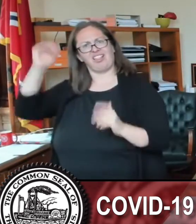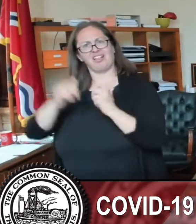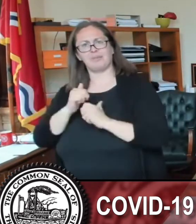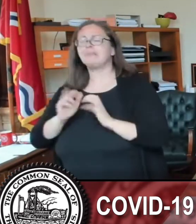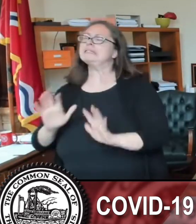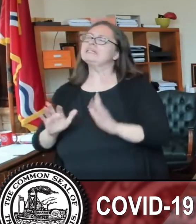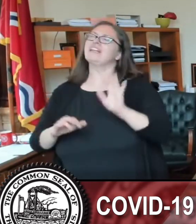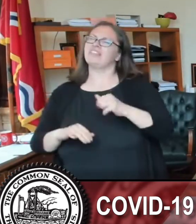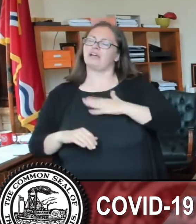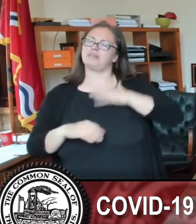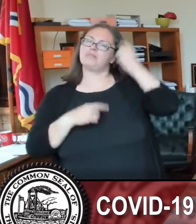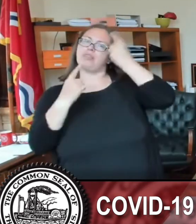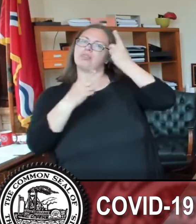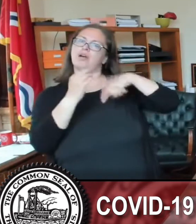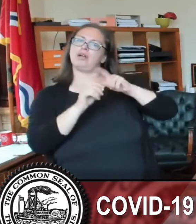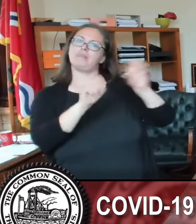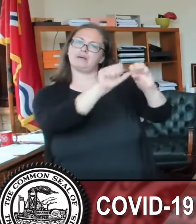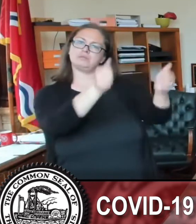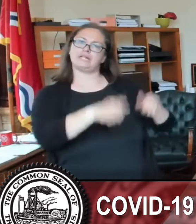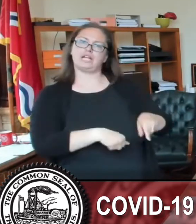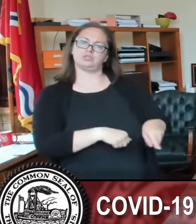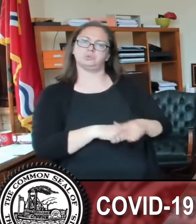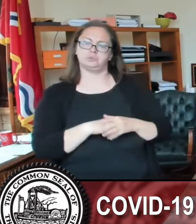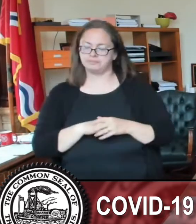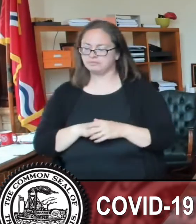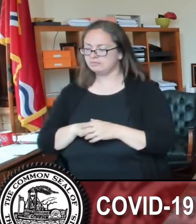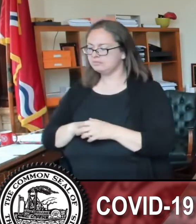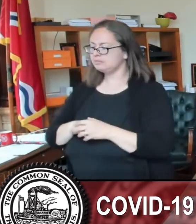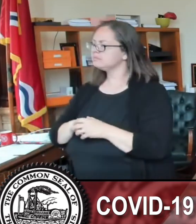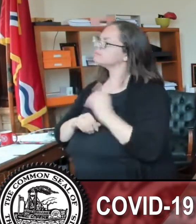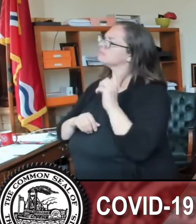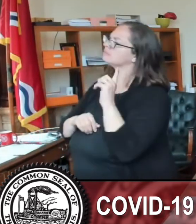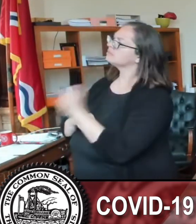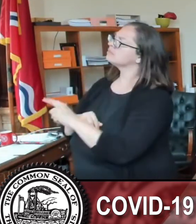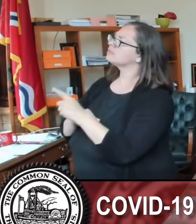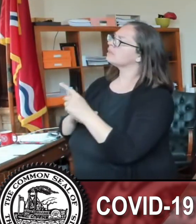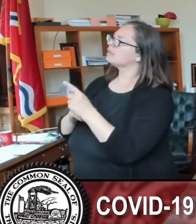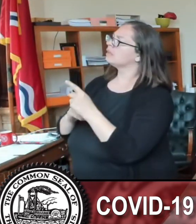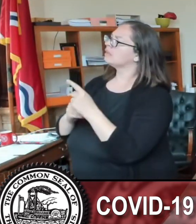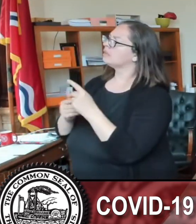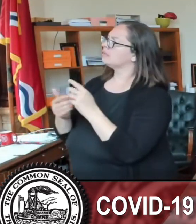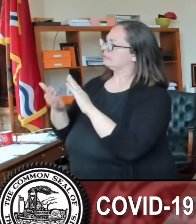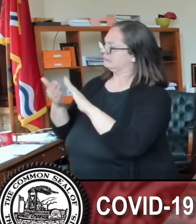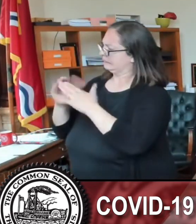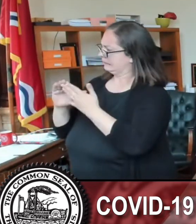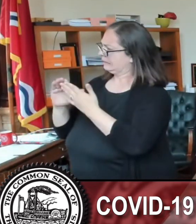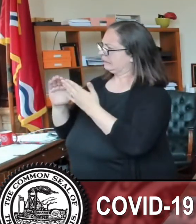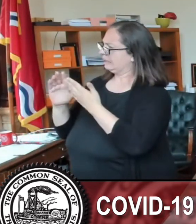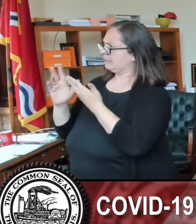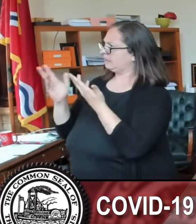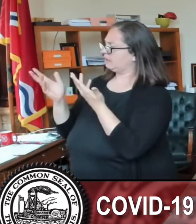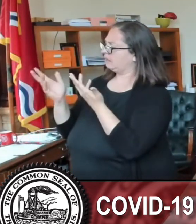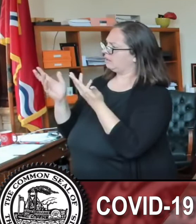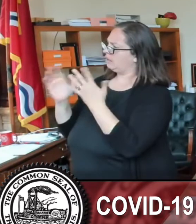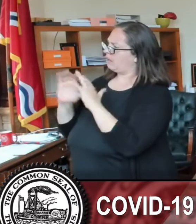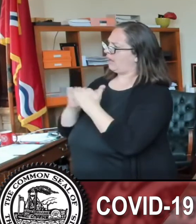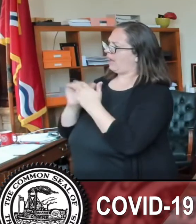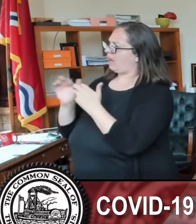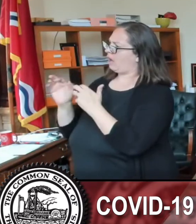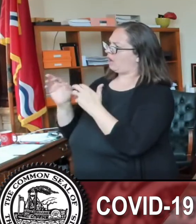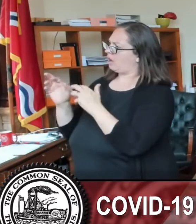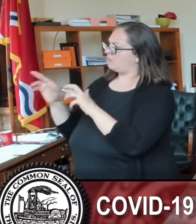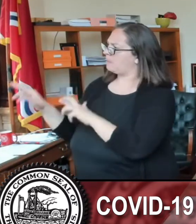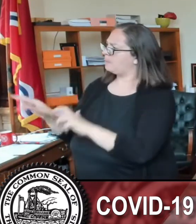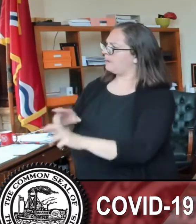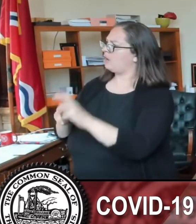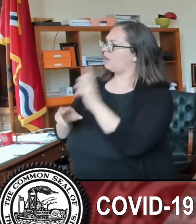statue of St. Louis. We do have a question about what the city is, or how the city is preparing for the